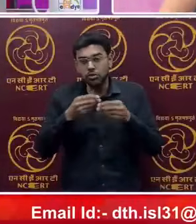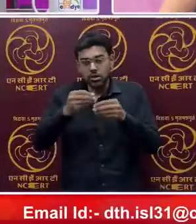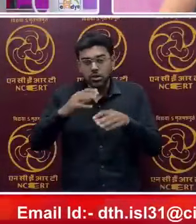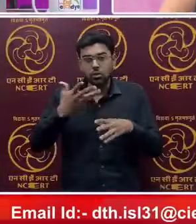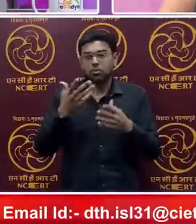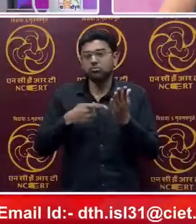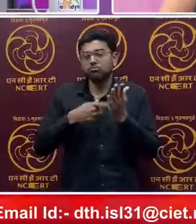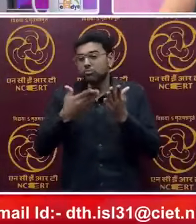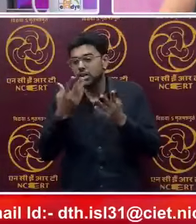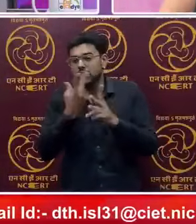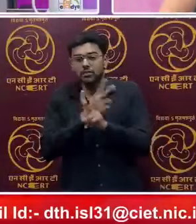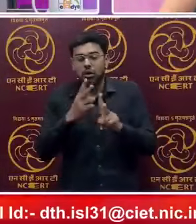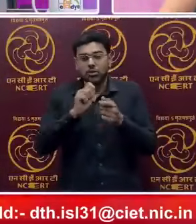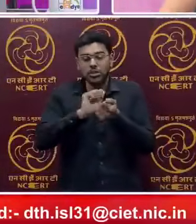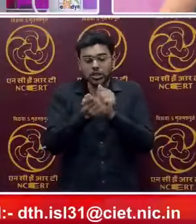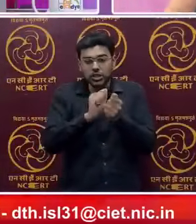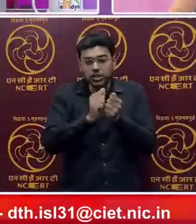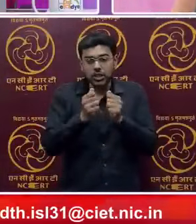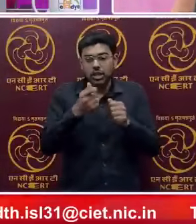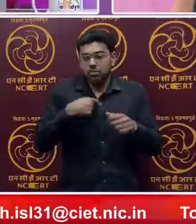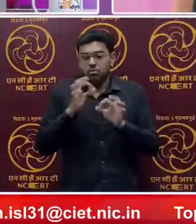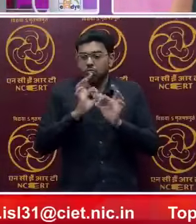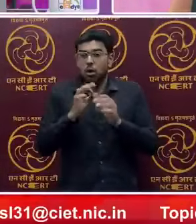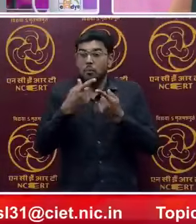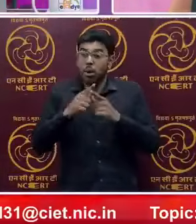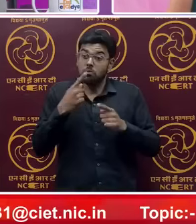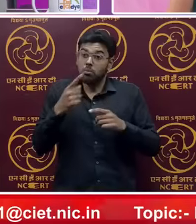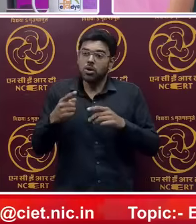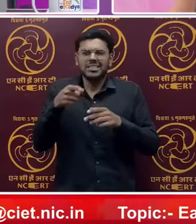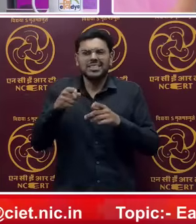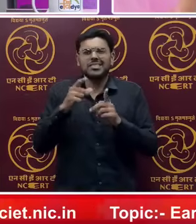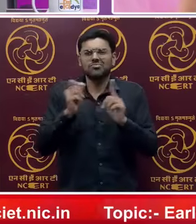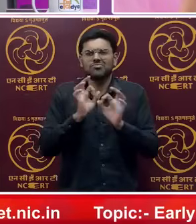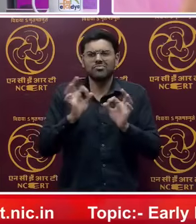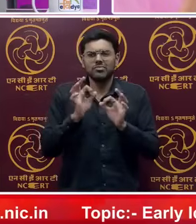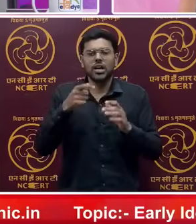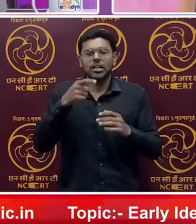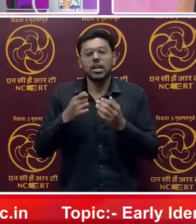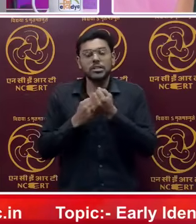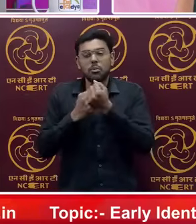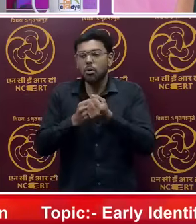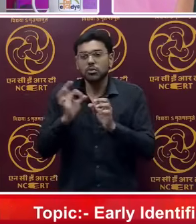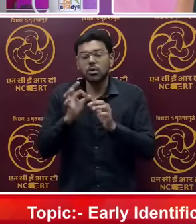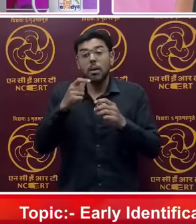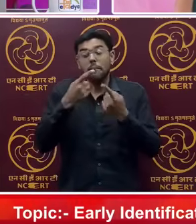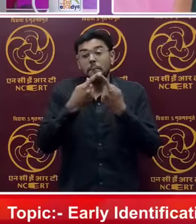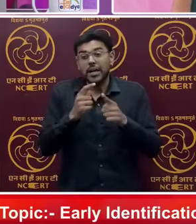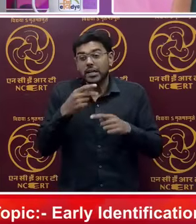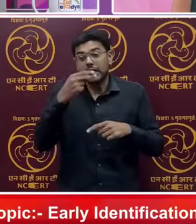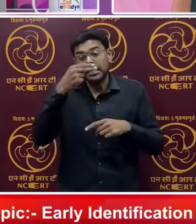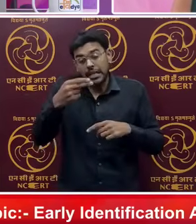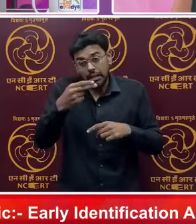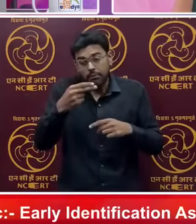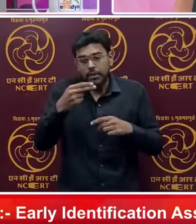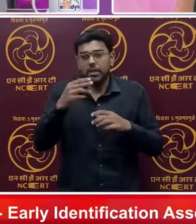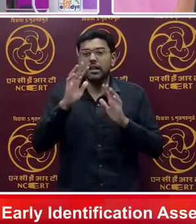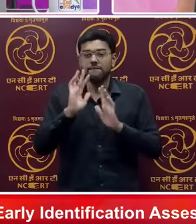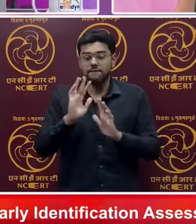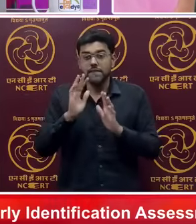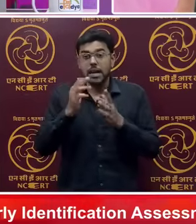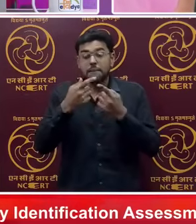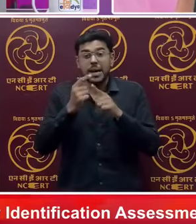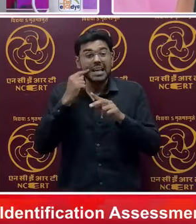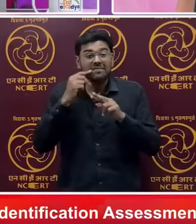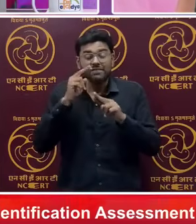as rather customizing the opportunities as per the requirements and to provide them appropriate support, it's important to label, but not coming